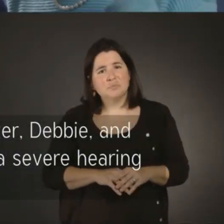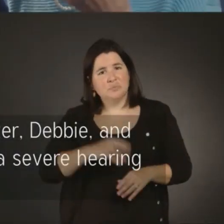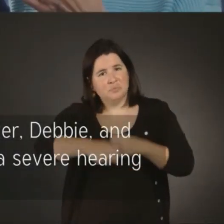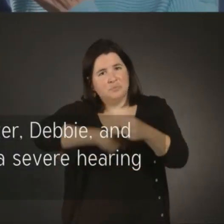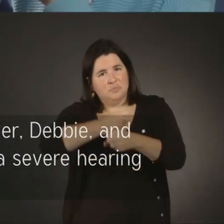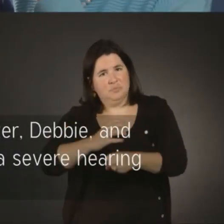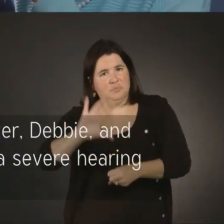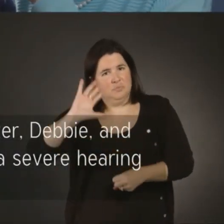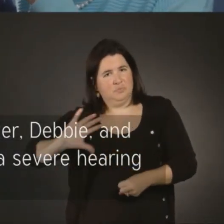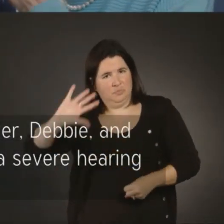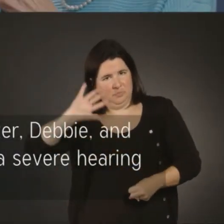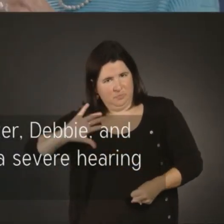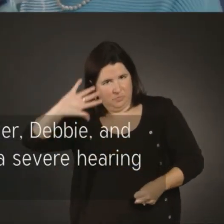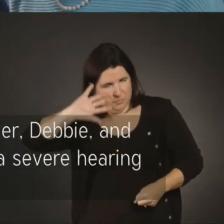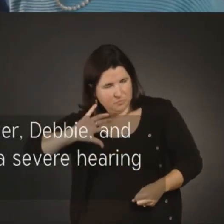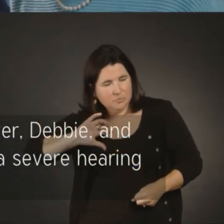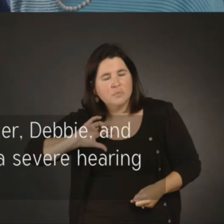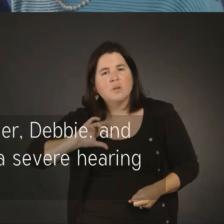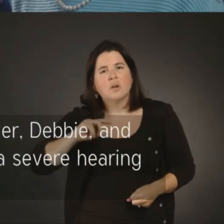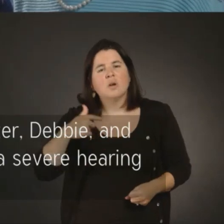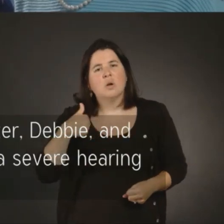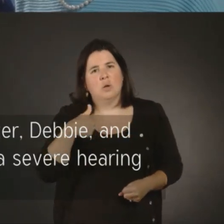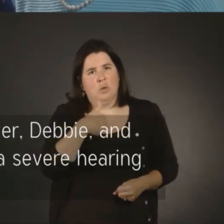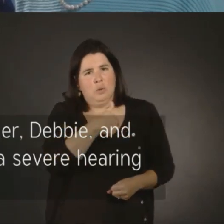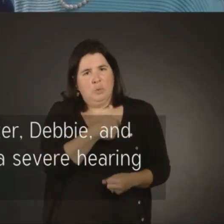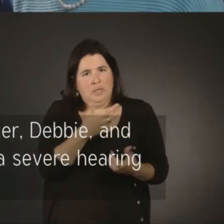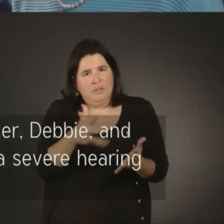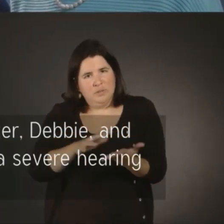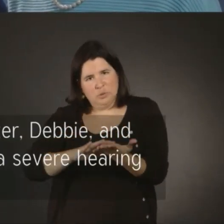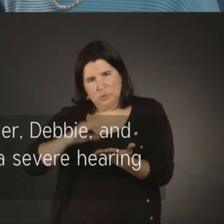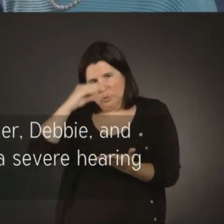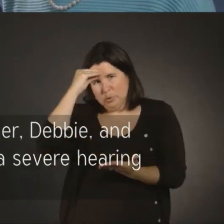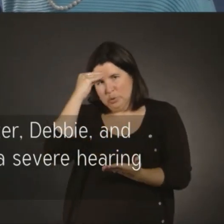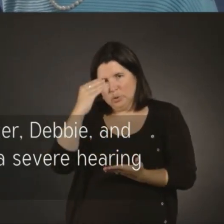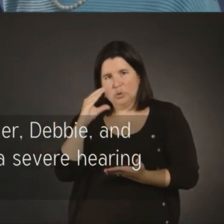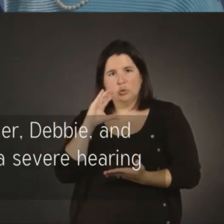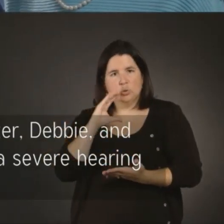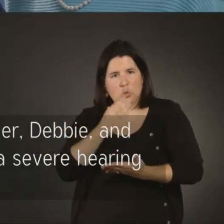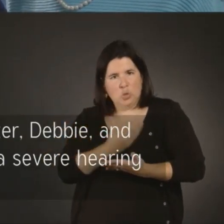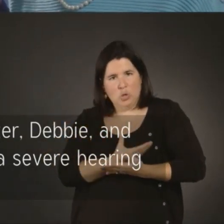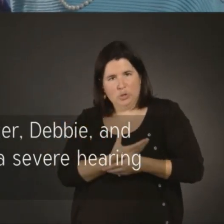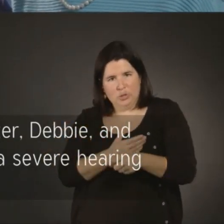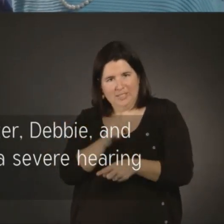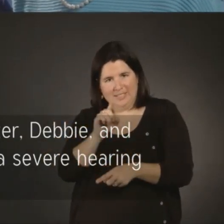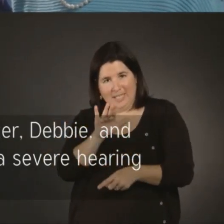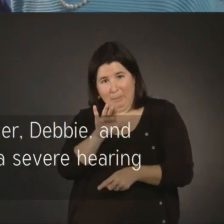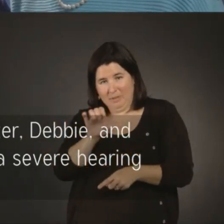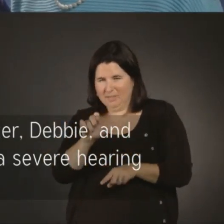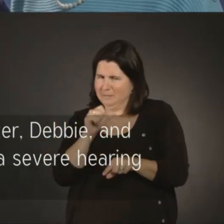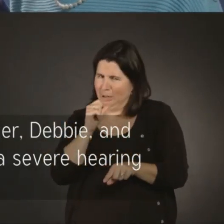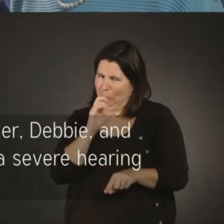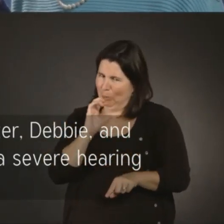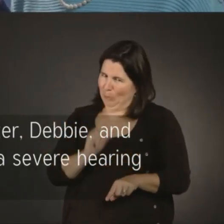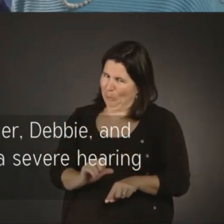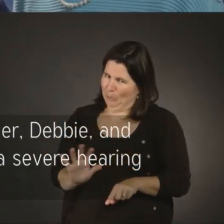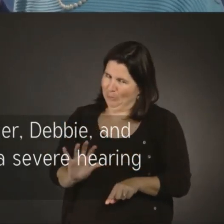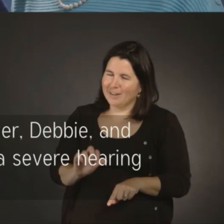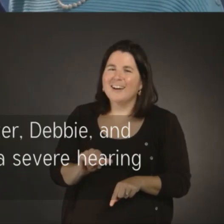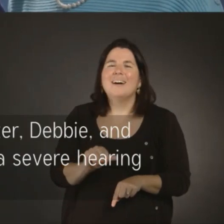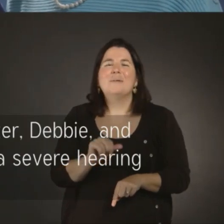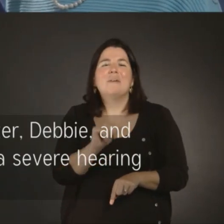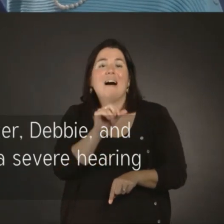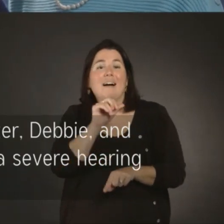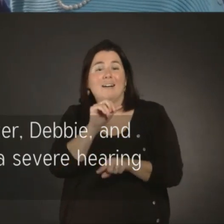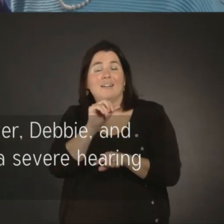Some years ago, we learned that our dear daughter Debbie, and she's not that old, at the age of